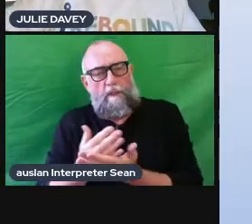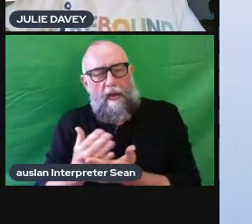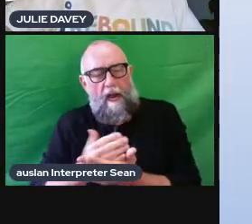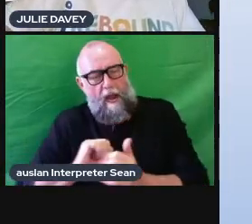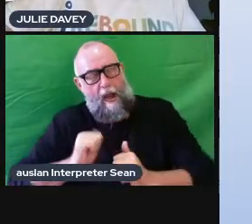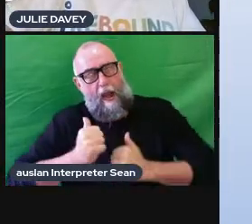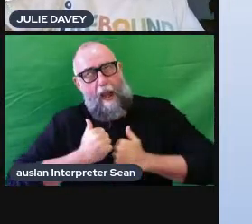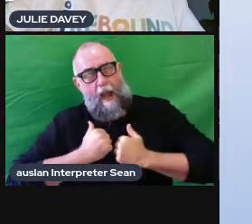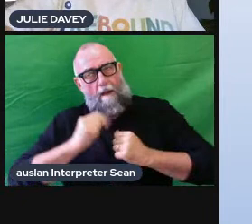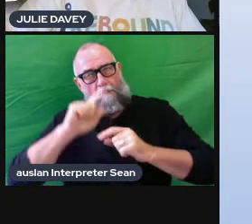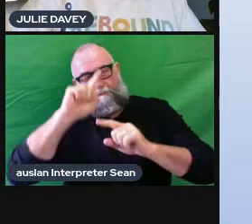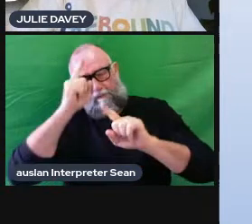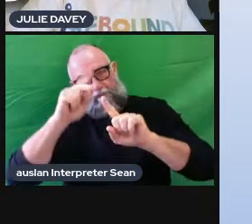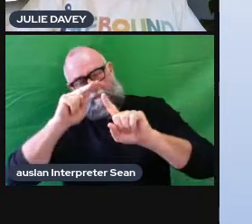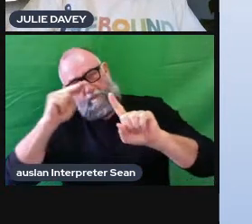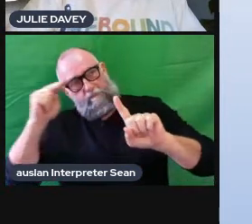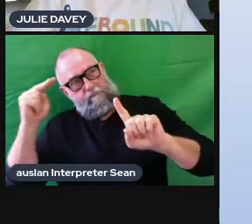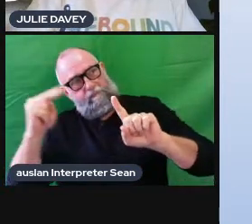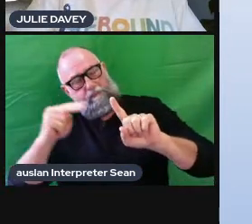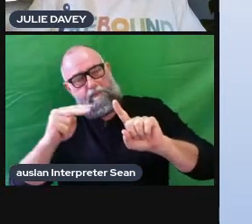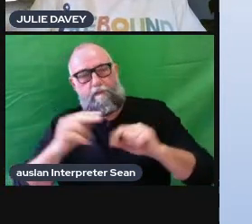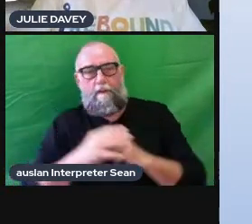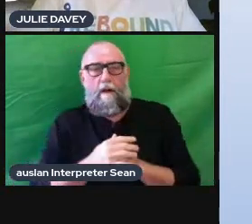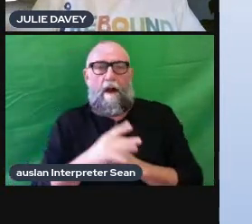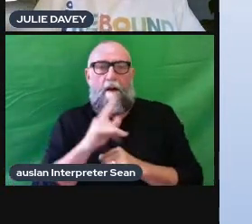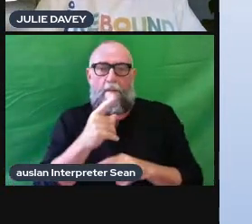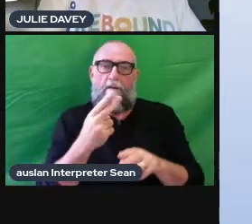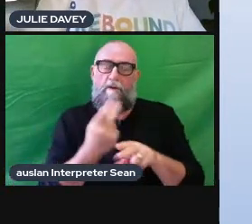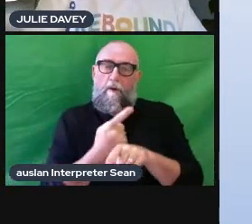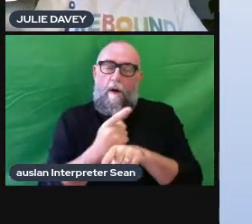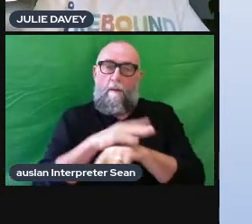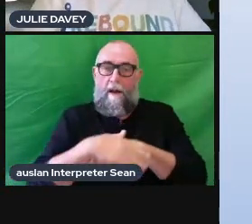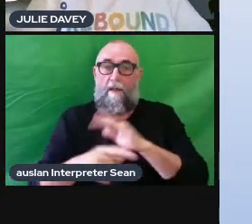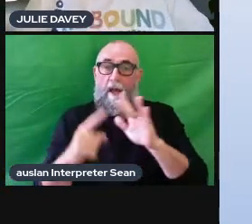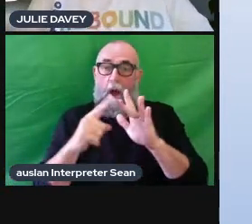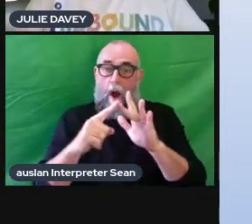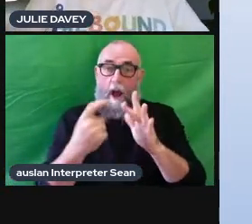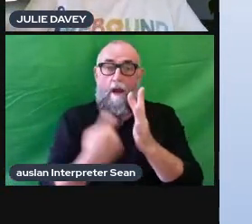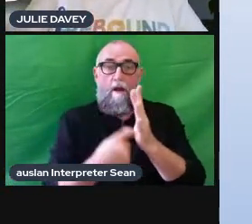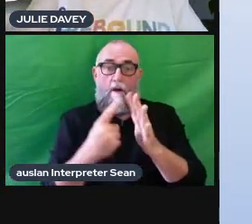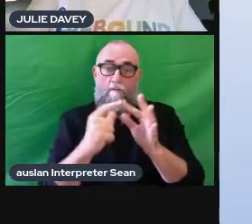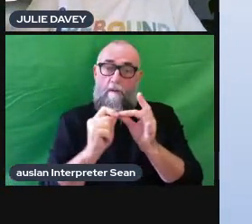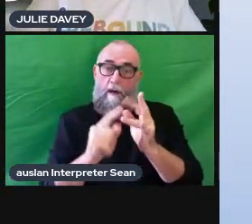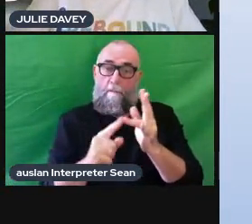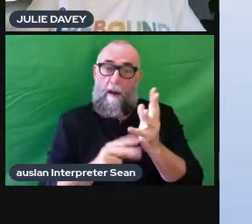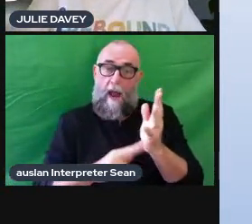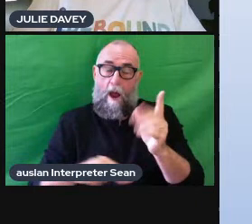that resulted in the iRebound website.